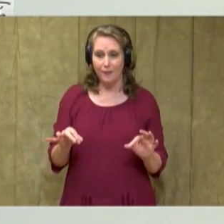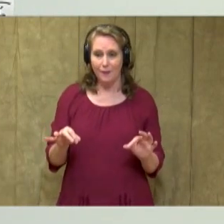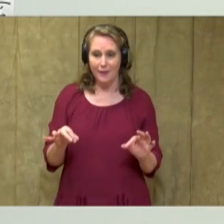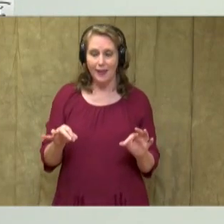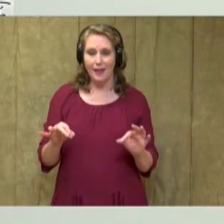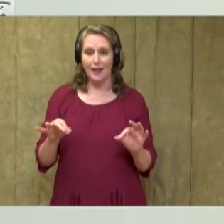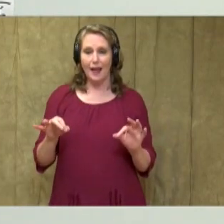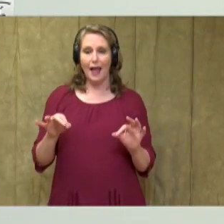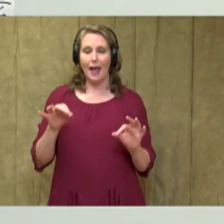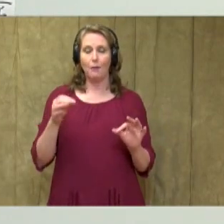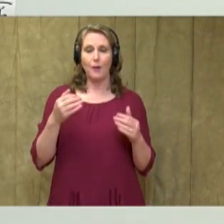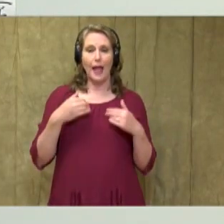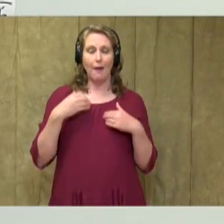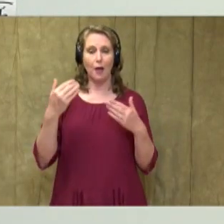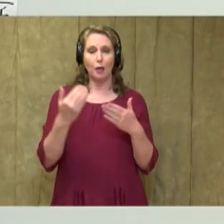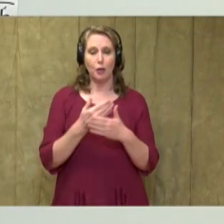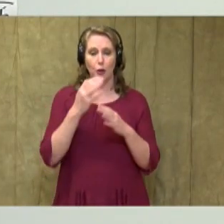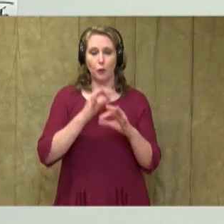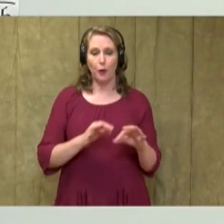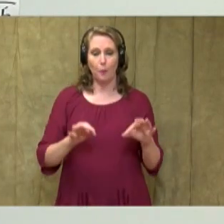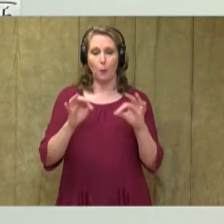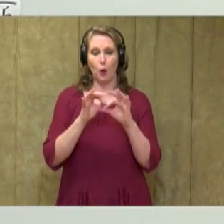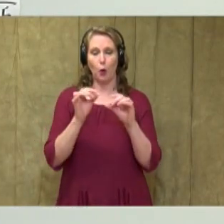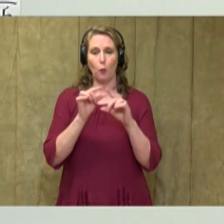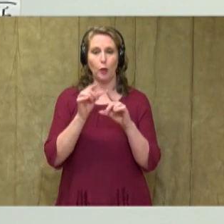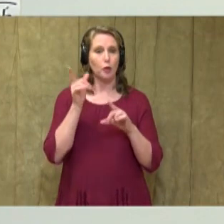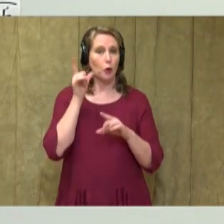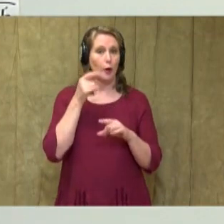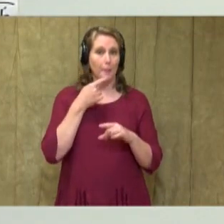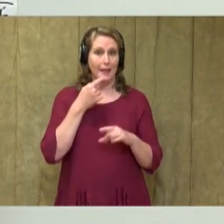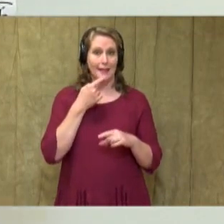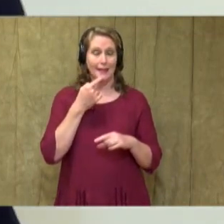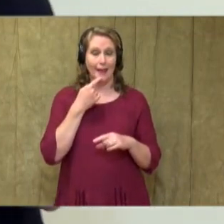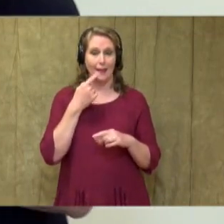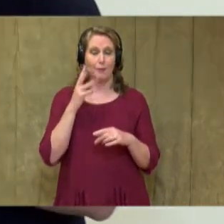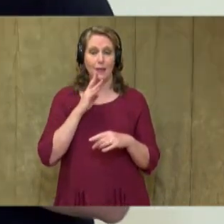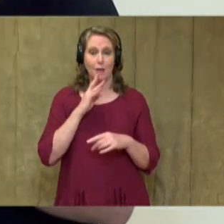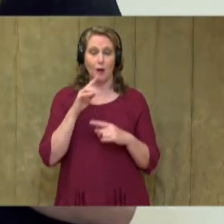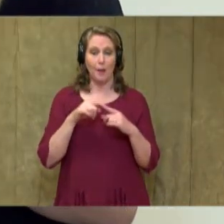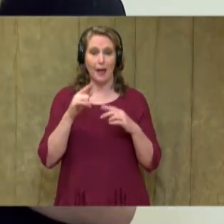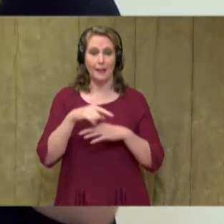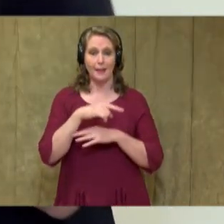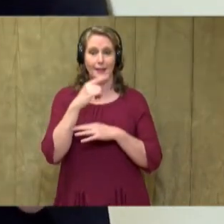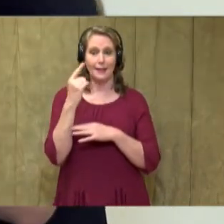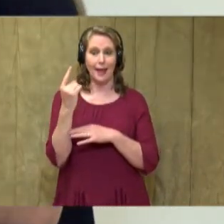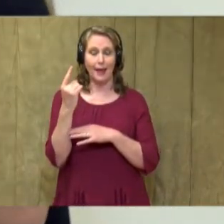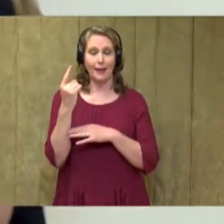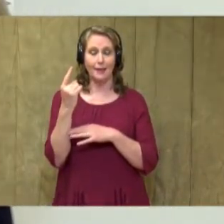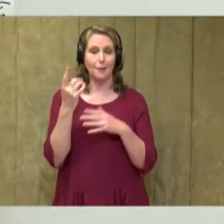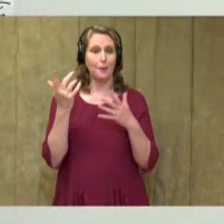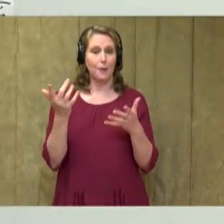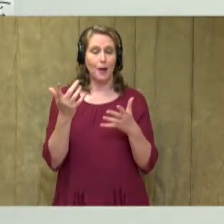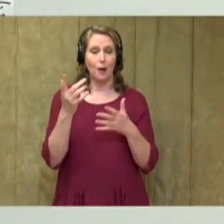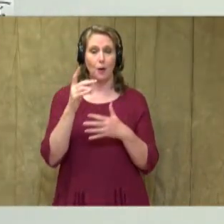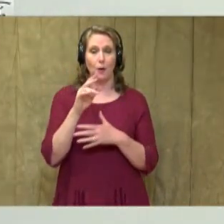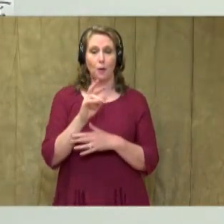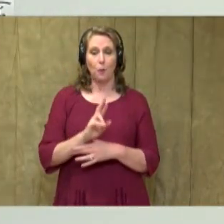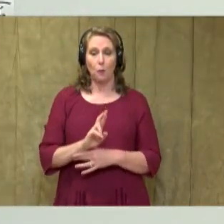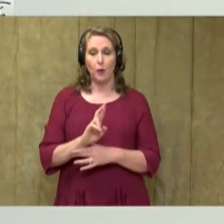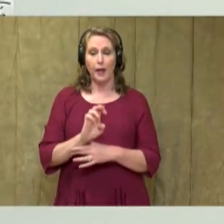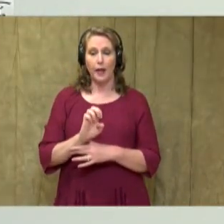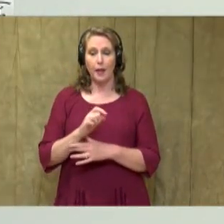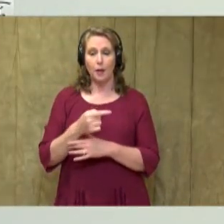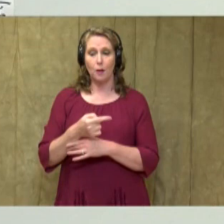And there's a new important word that you just heard me say that we need to talk about today, and that is